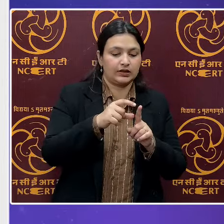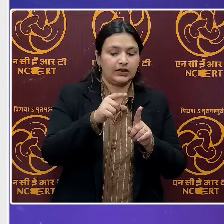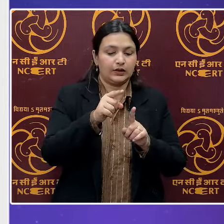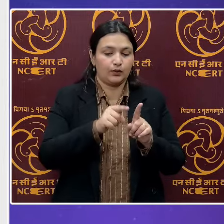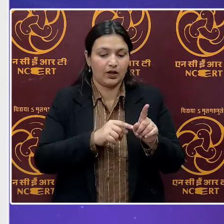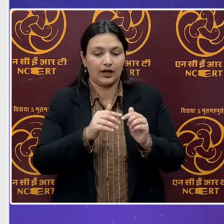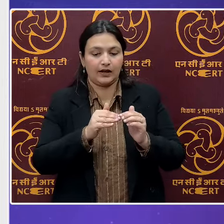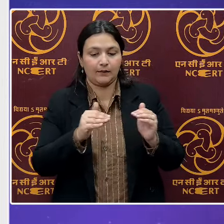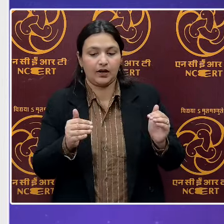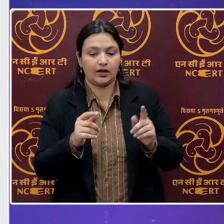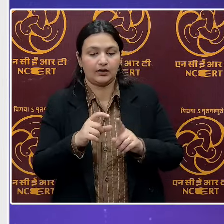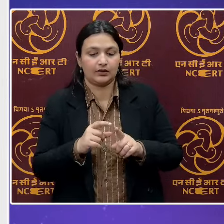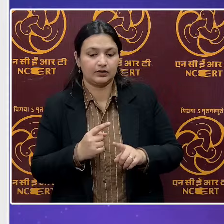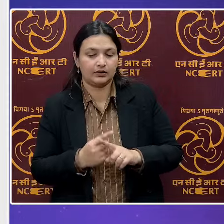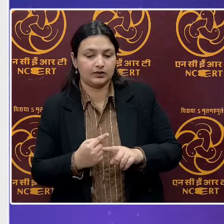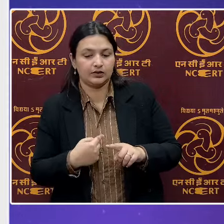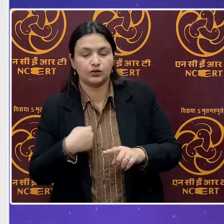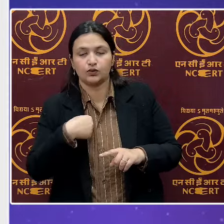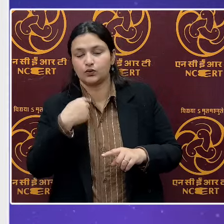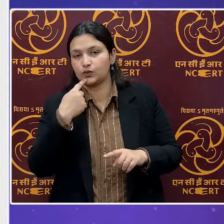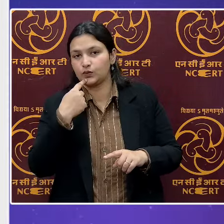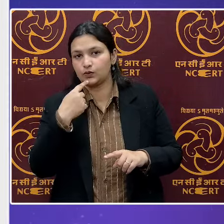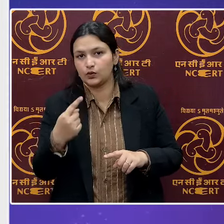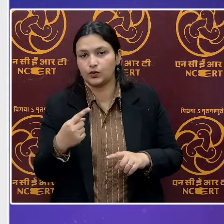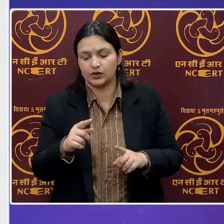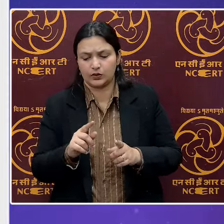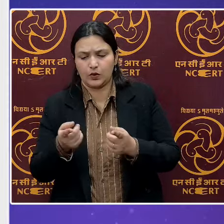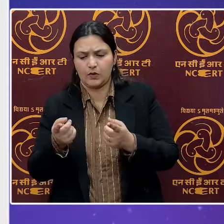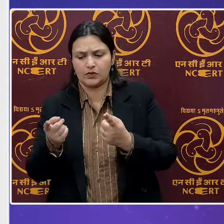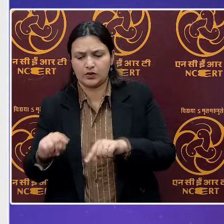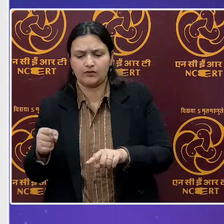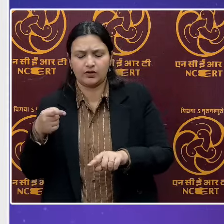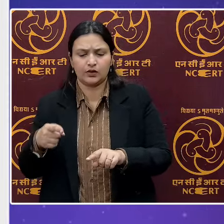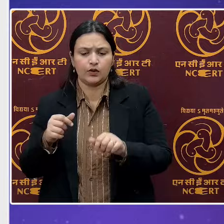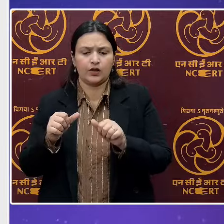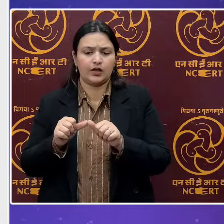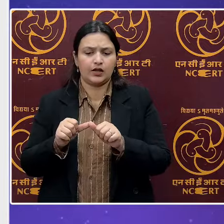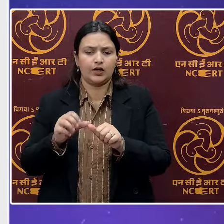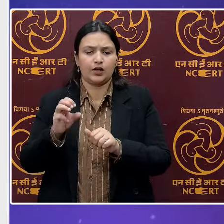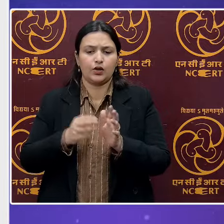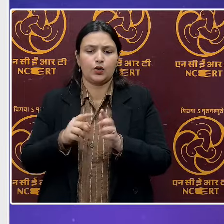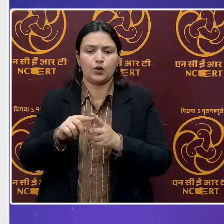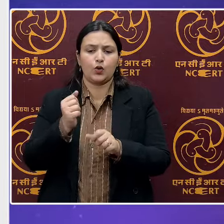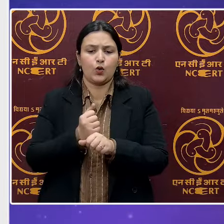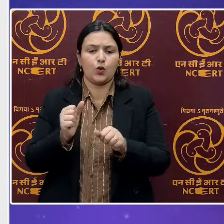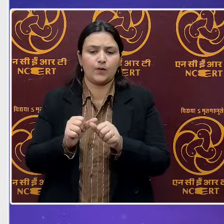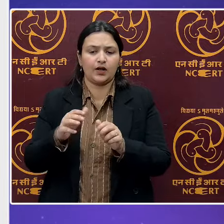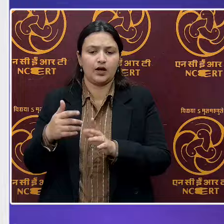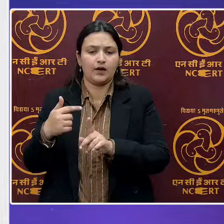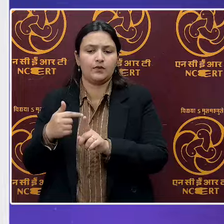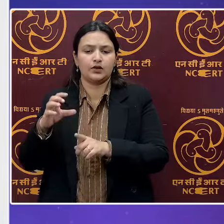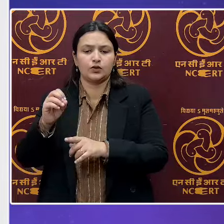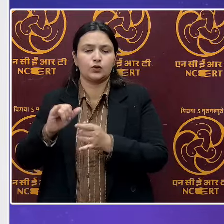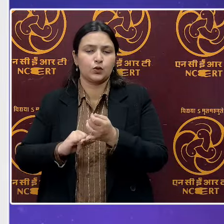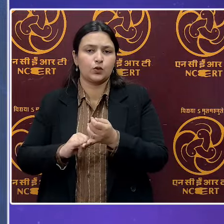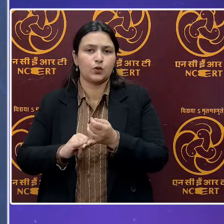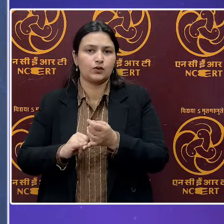dt, which came out to be a omega cos omega t. Now, you know what's the relation between sin theta and cos